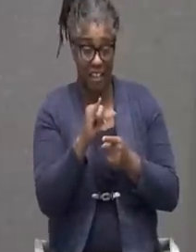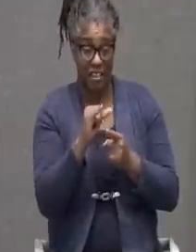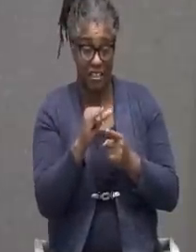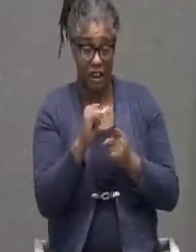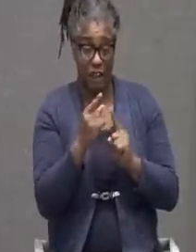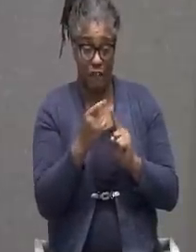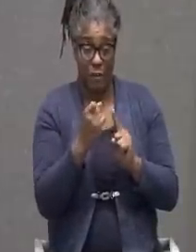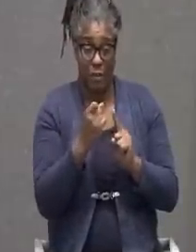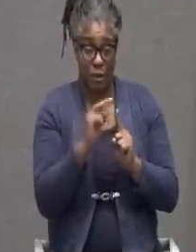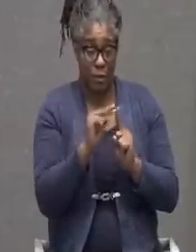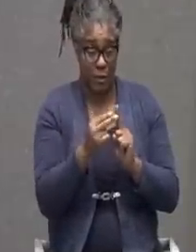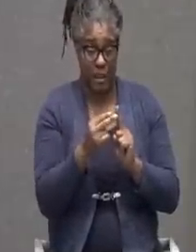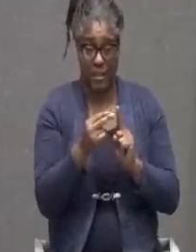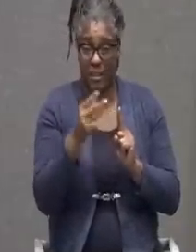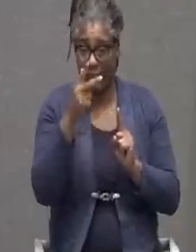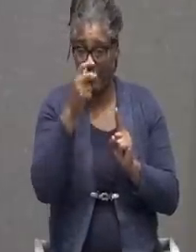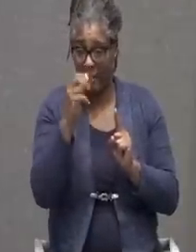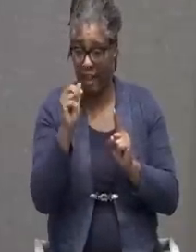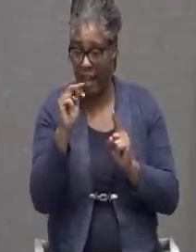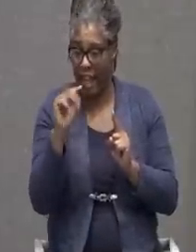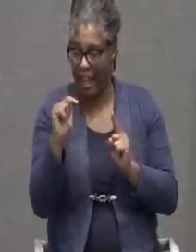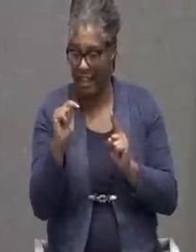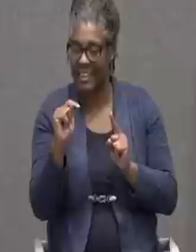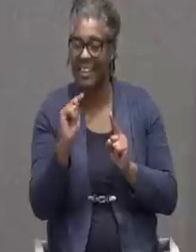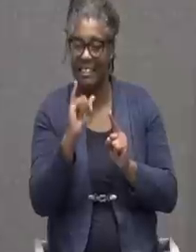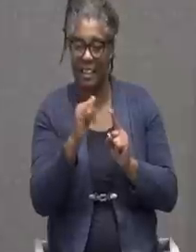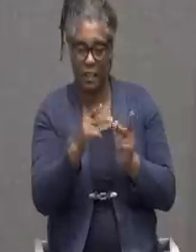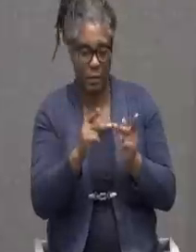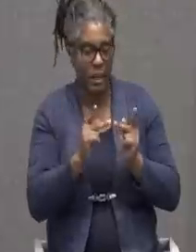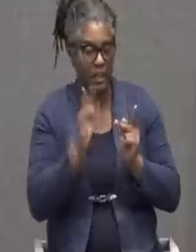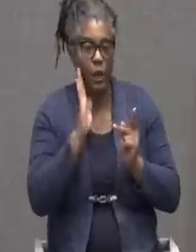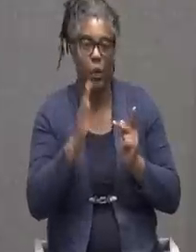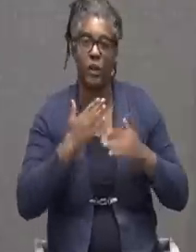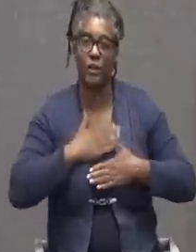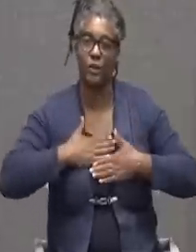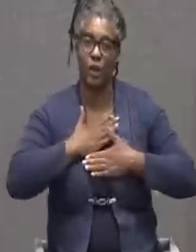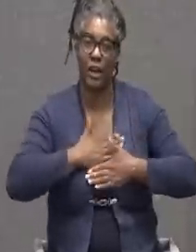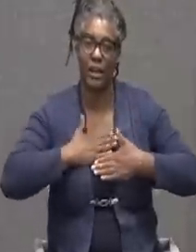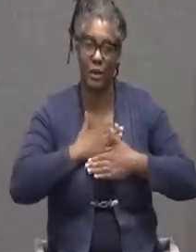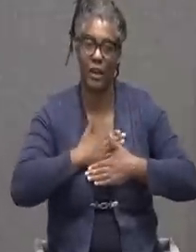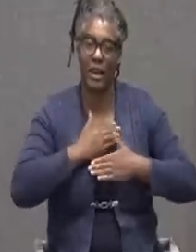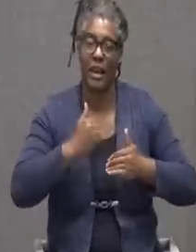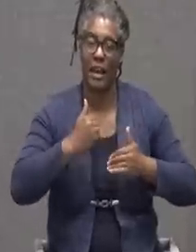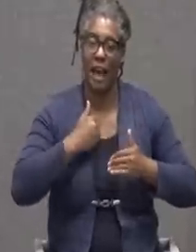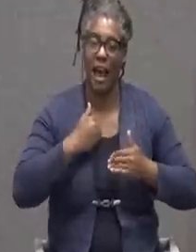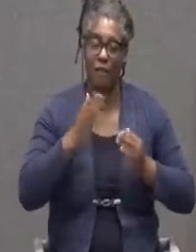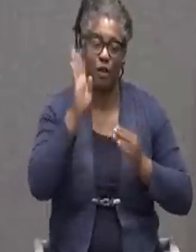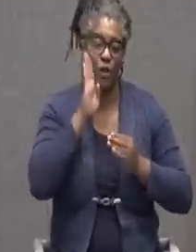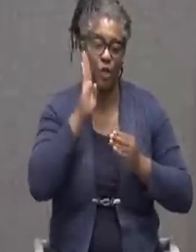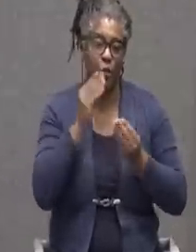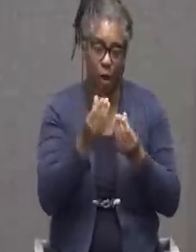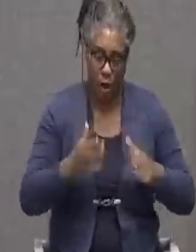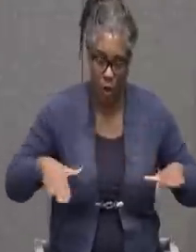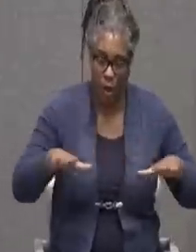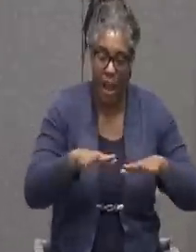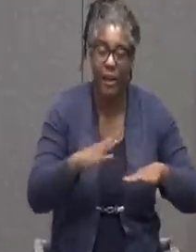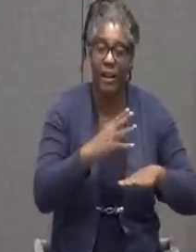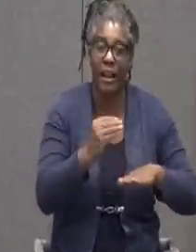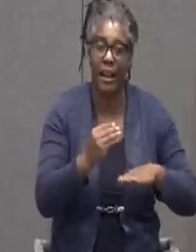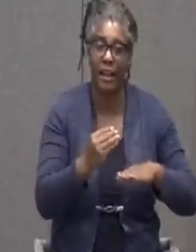an ant to be. We have the brown ground, the tall grass, and then since we're looking